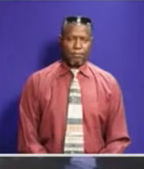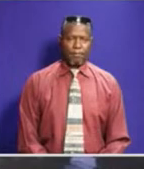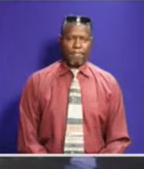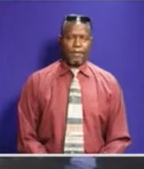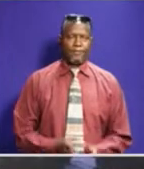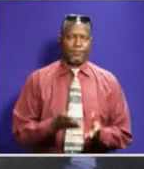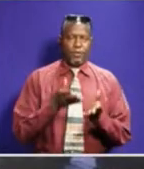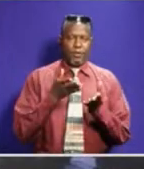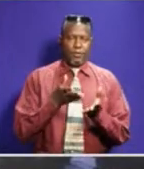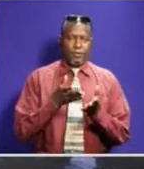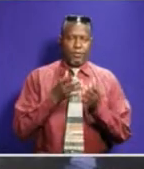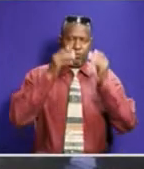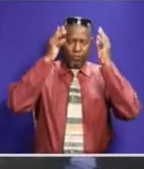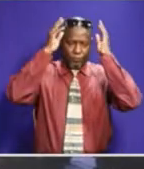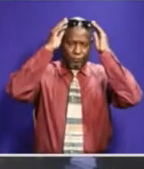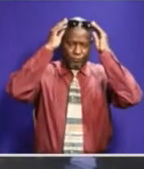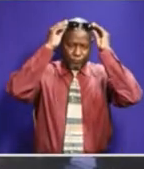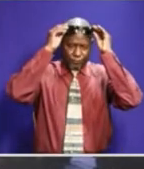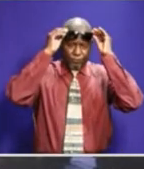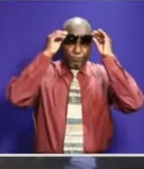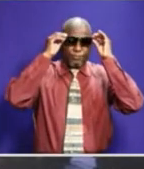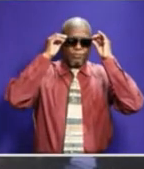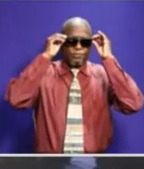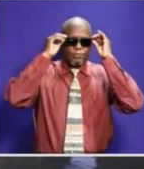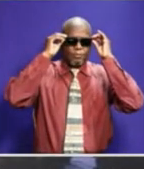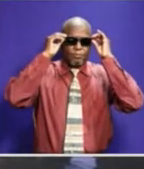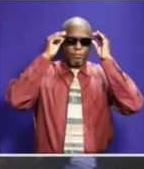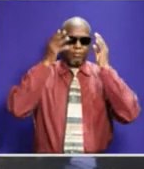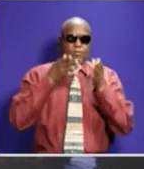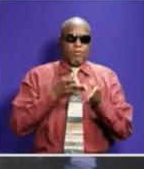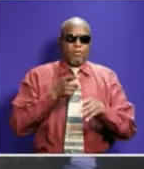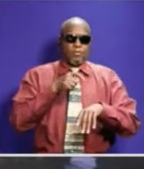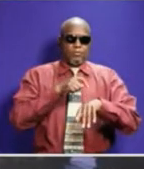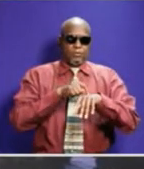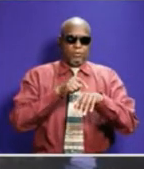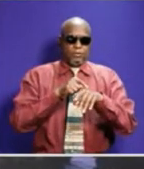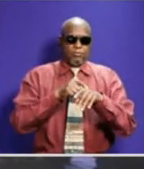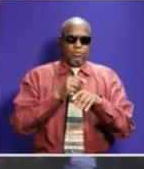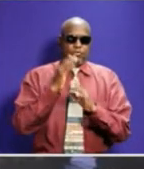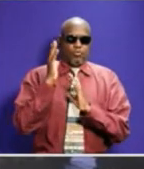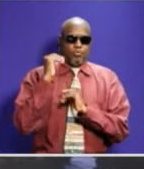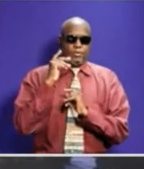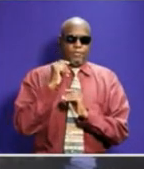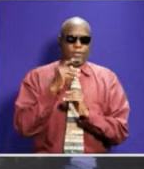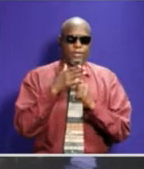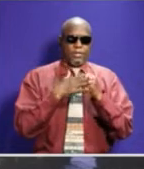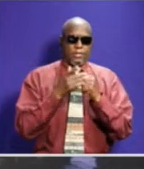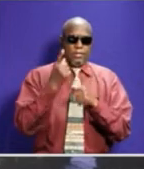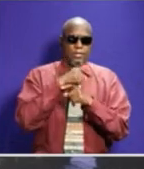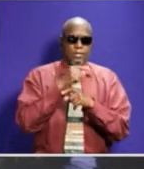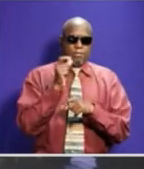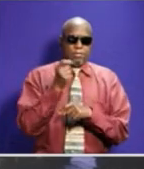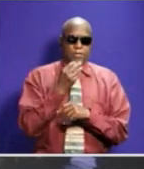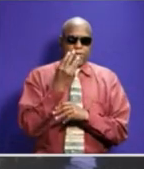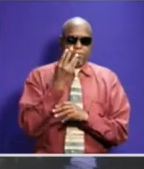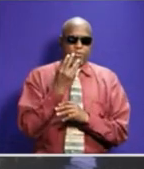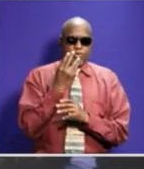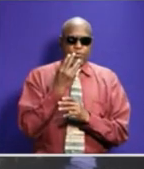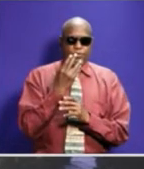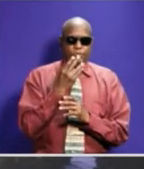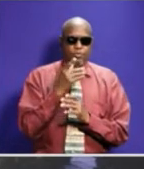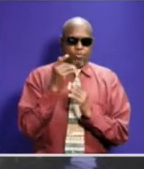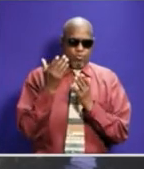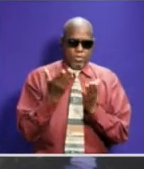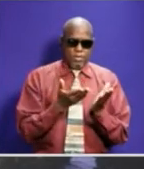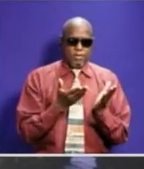Right on time for Hope TV News Watch on this 9th day of April 2024. A very good evening to you and welcome to the broadcast.